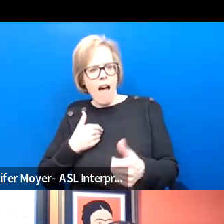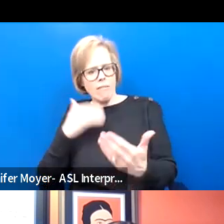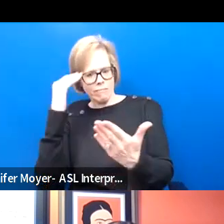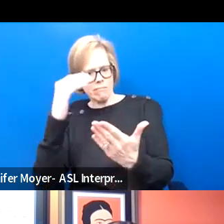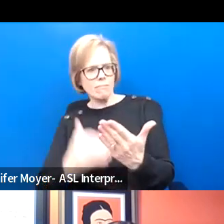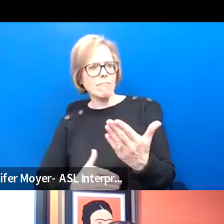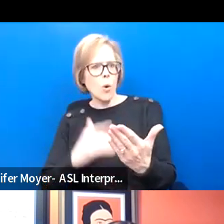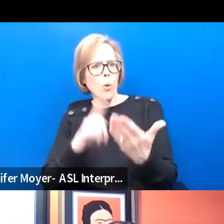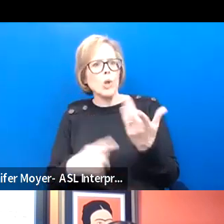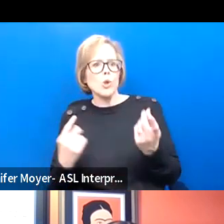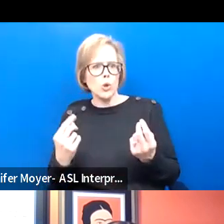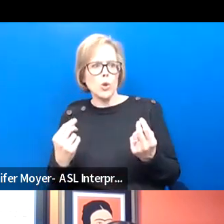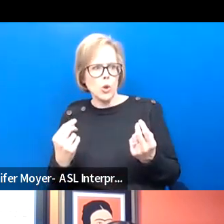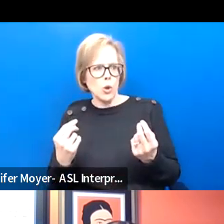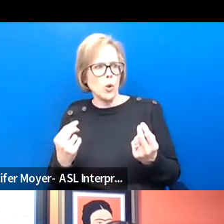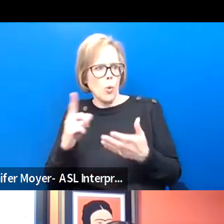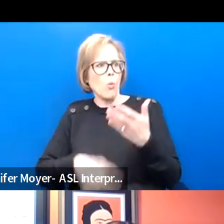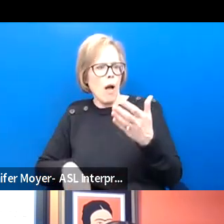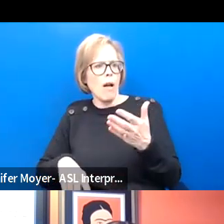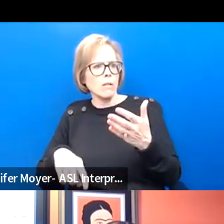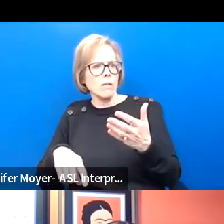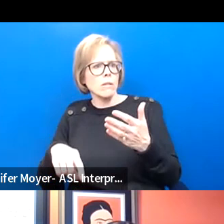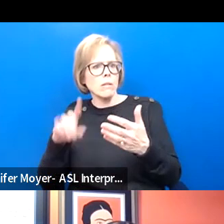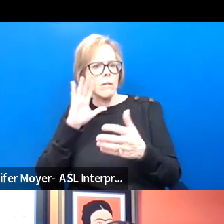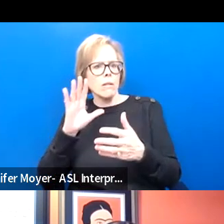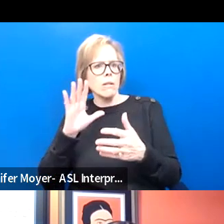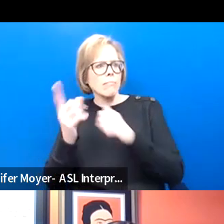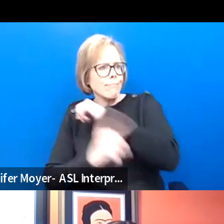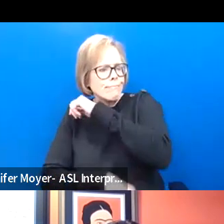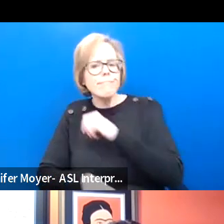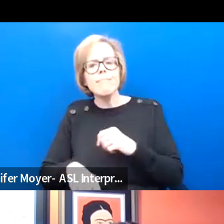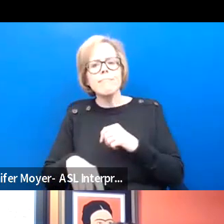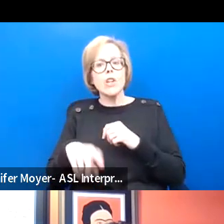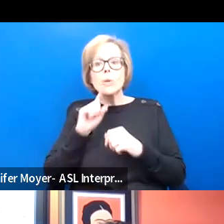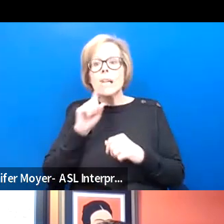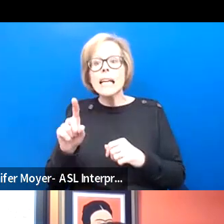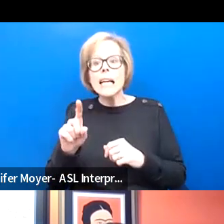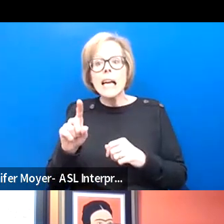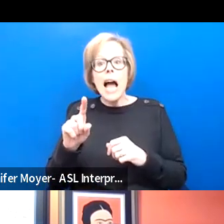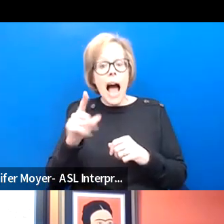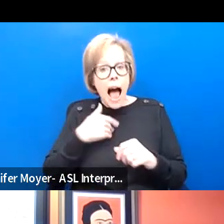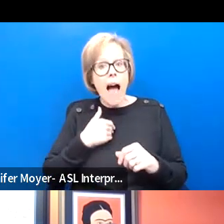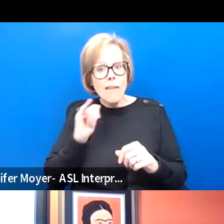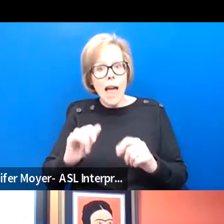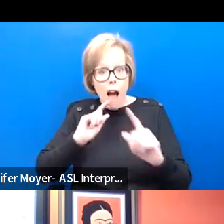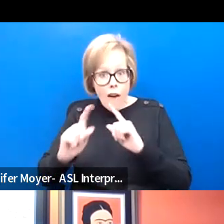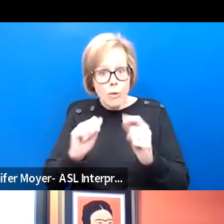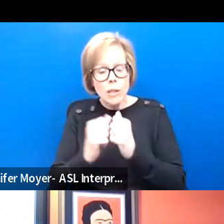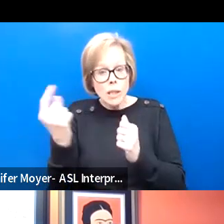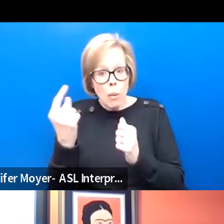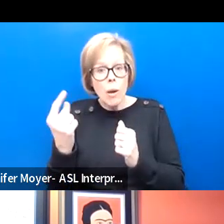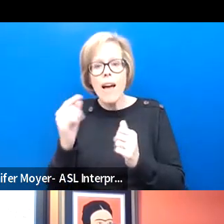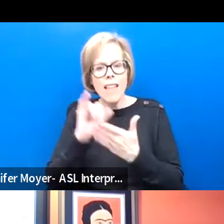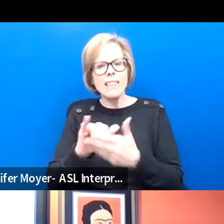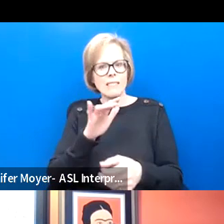with them. And the culture in our organization is such that really just having the conversation with someone is probably